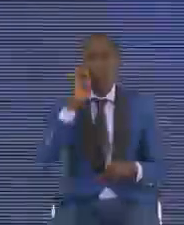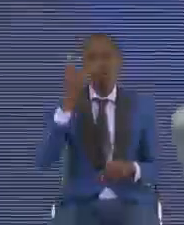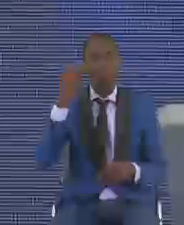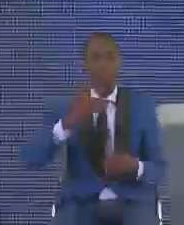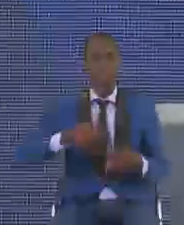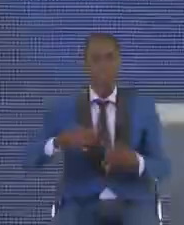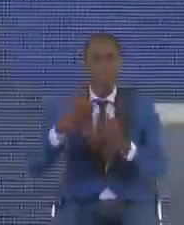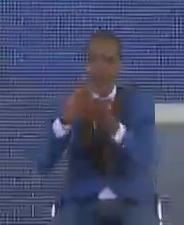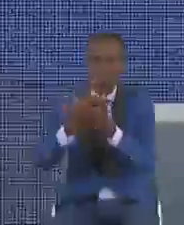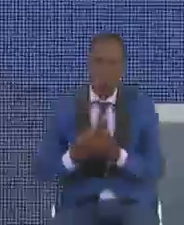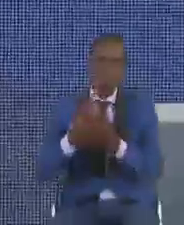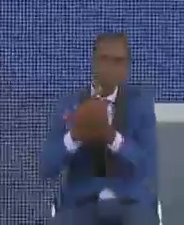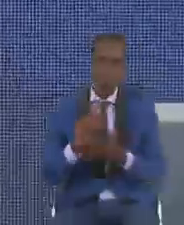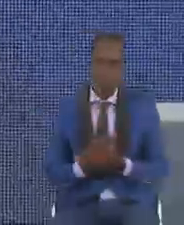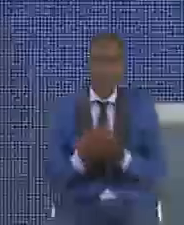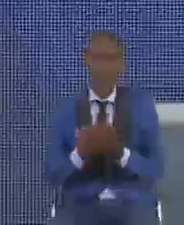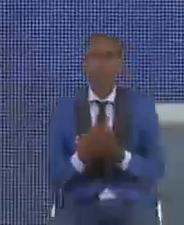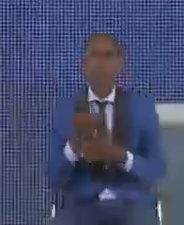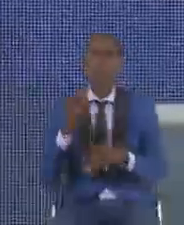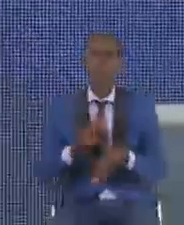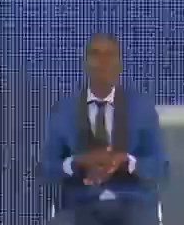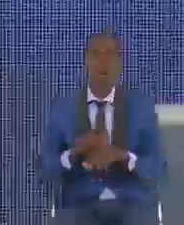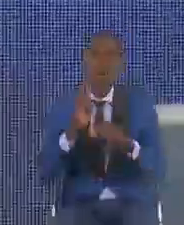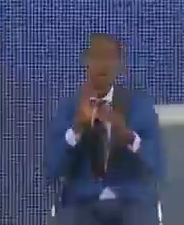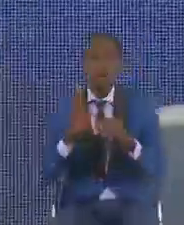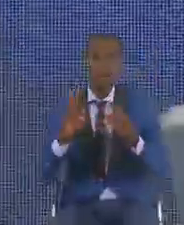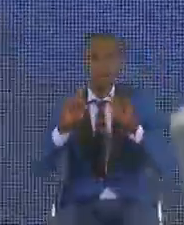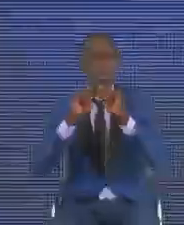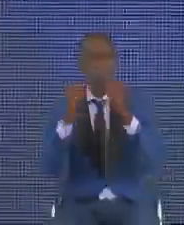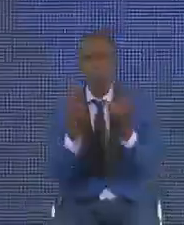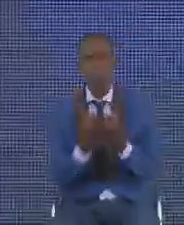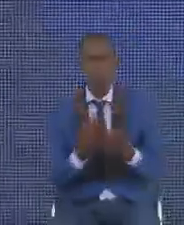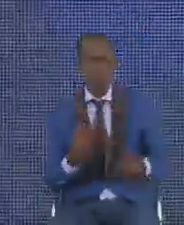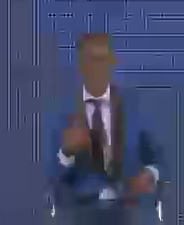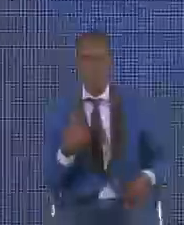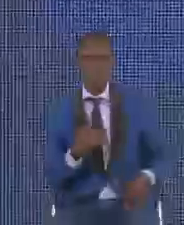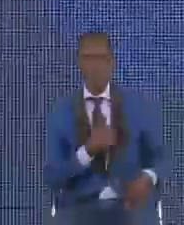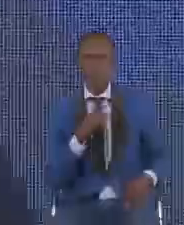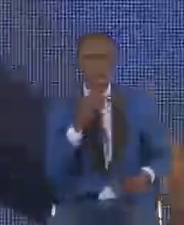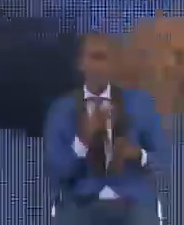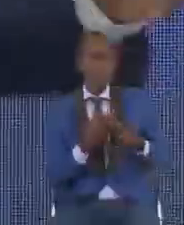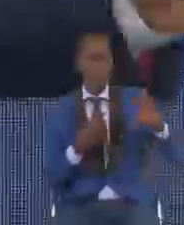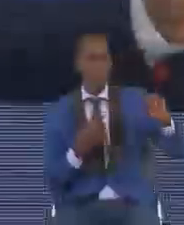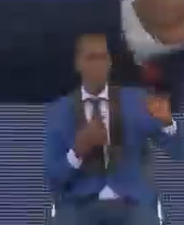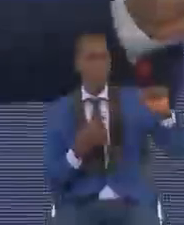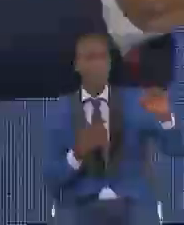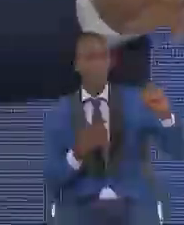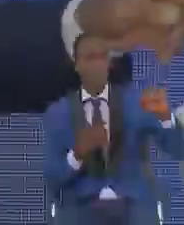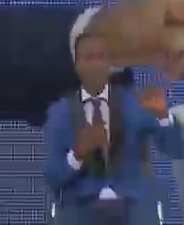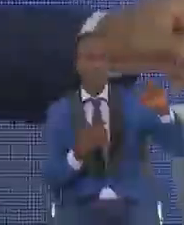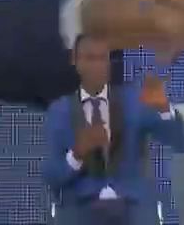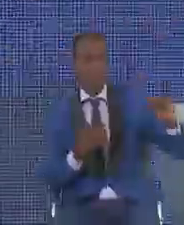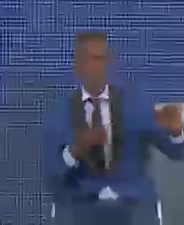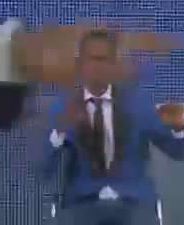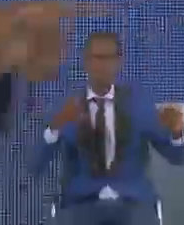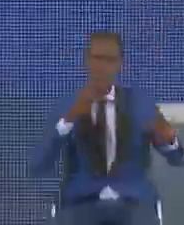arguing on her tribe. We are Samaritans, and you are a